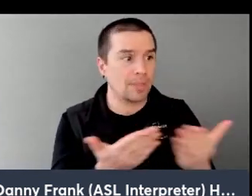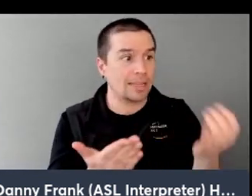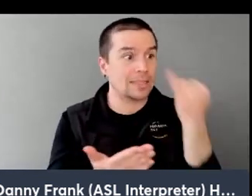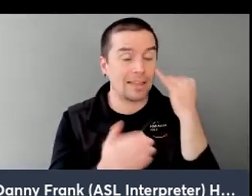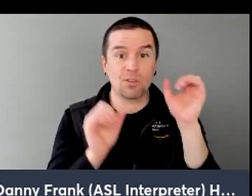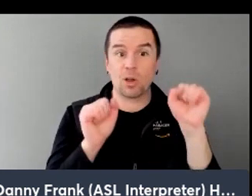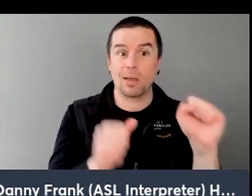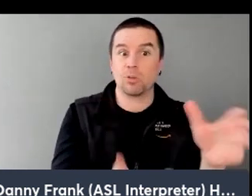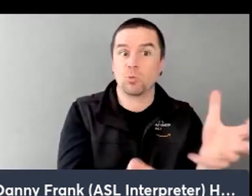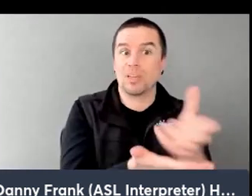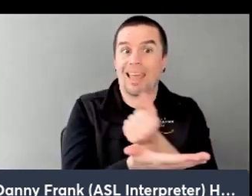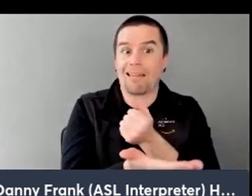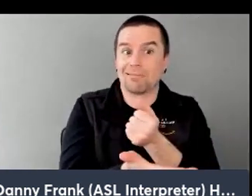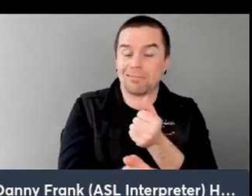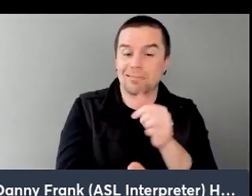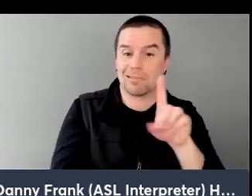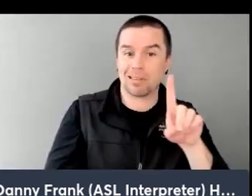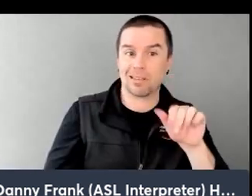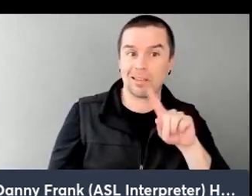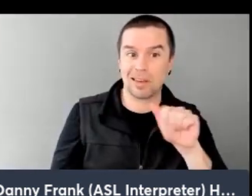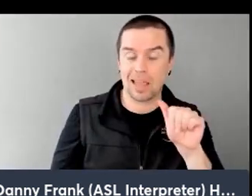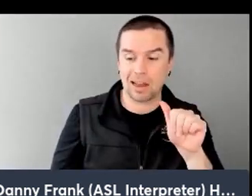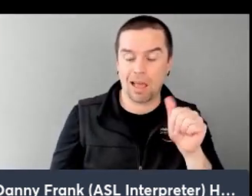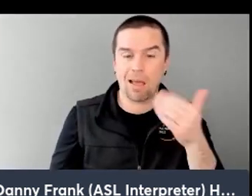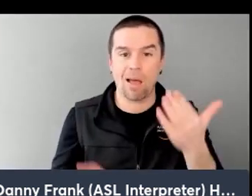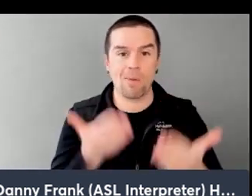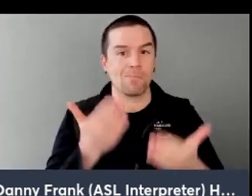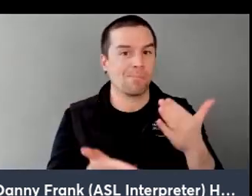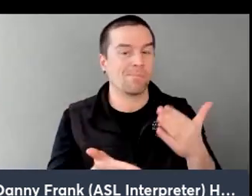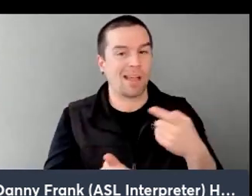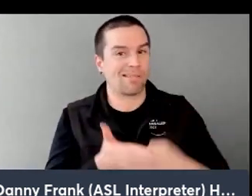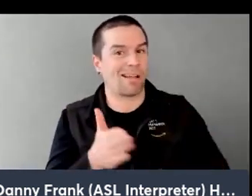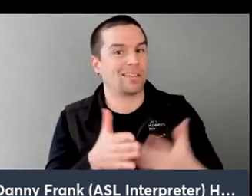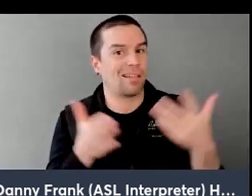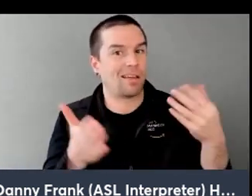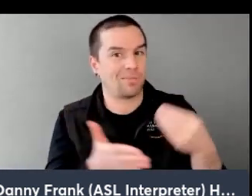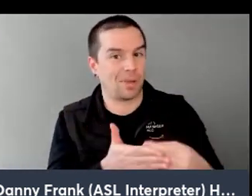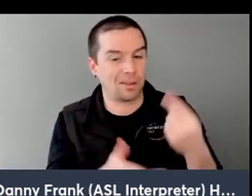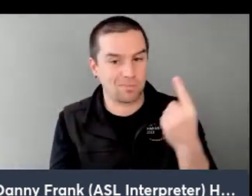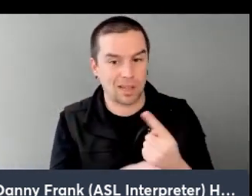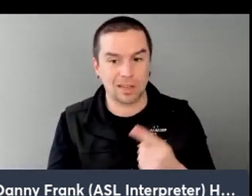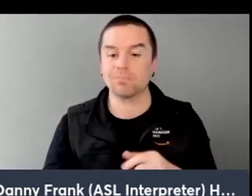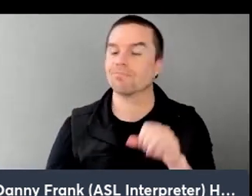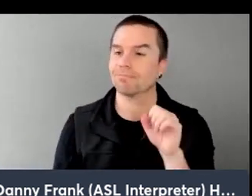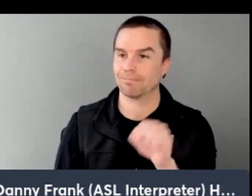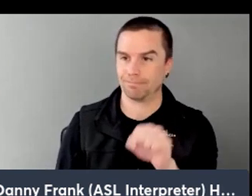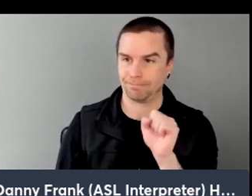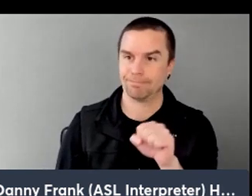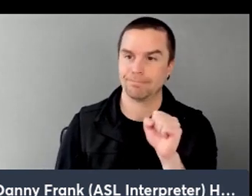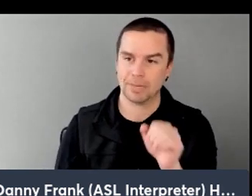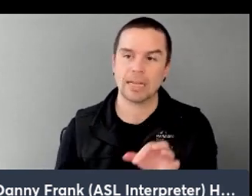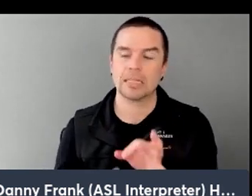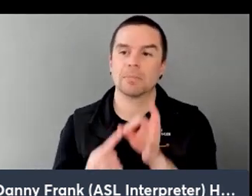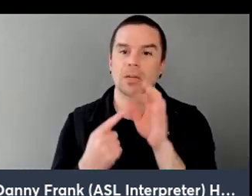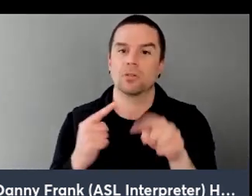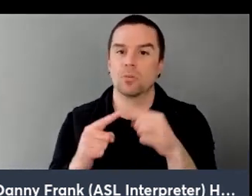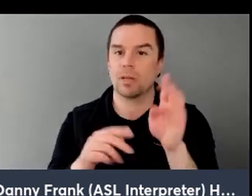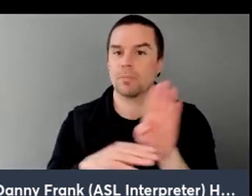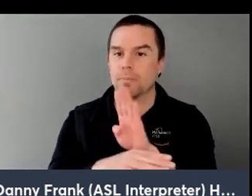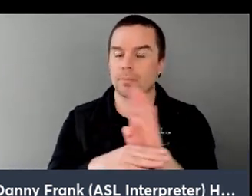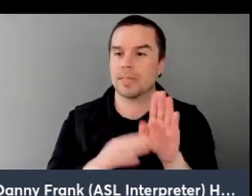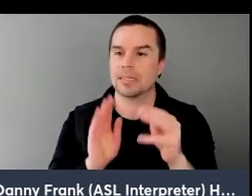cost prohibitive to do it, right? Yeah. And especially so when the business motive is